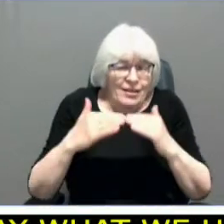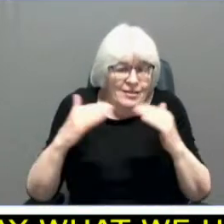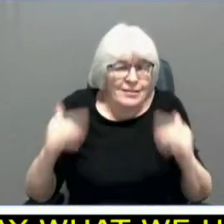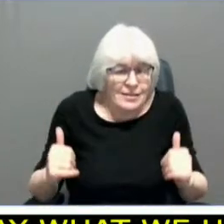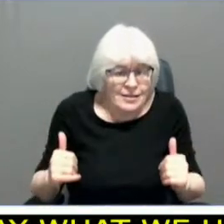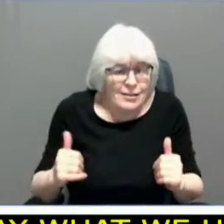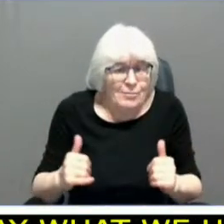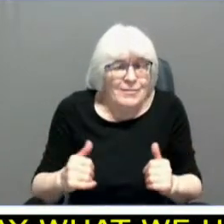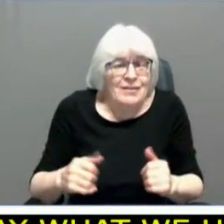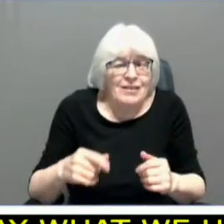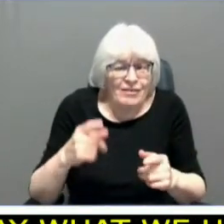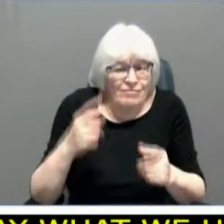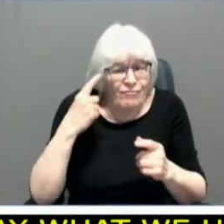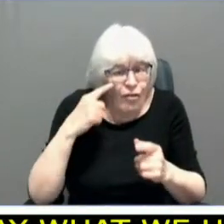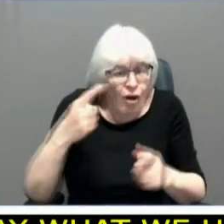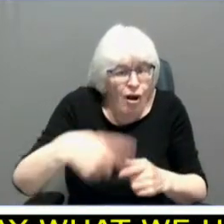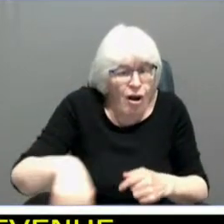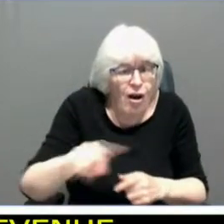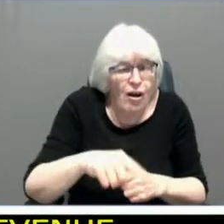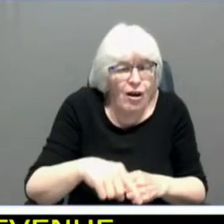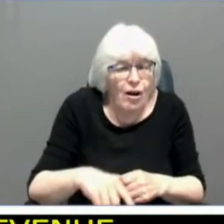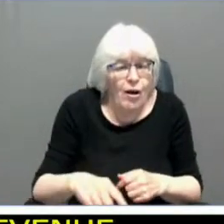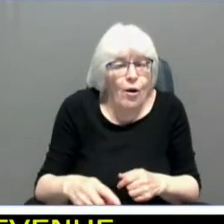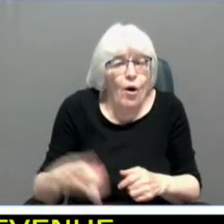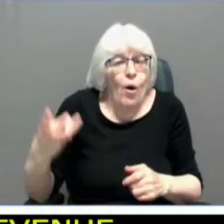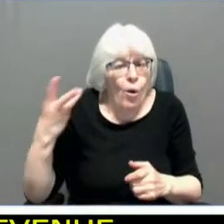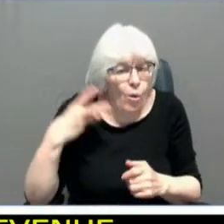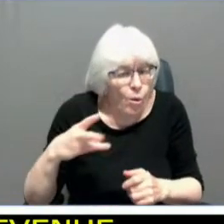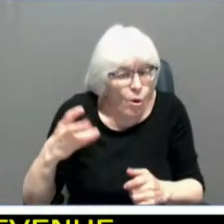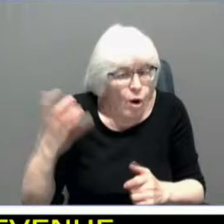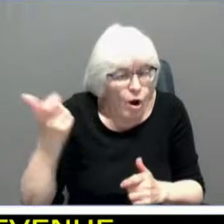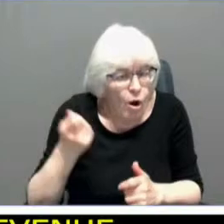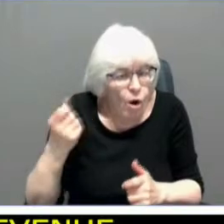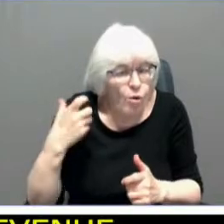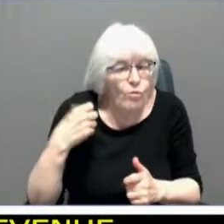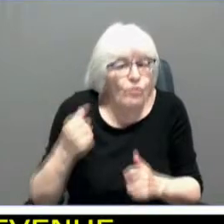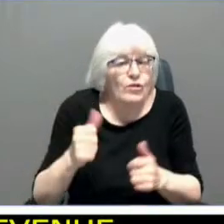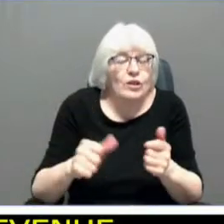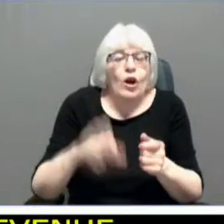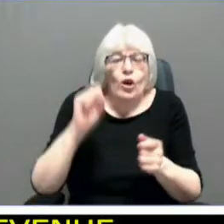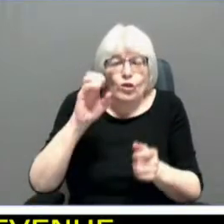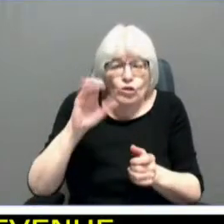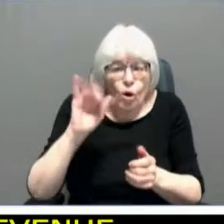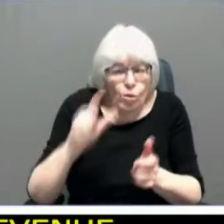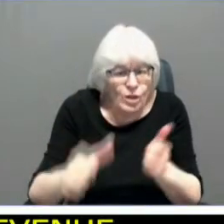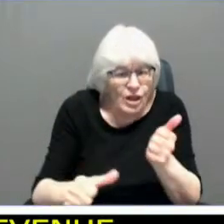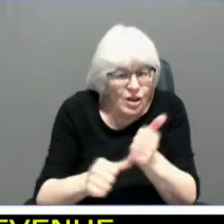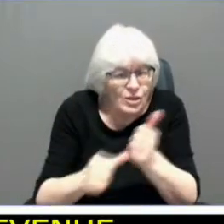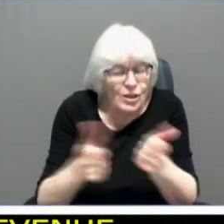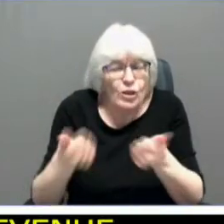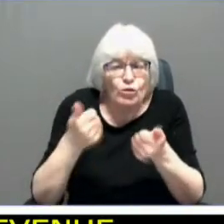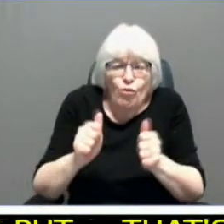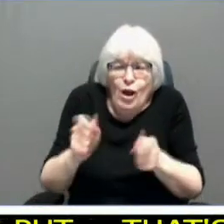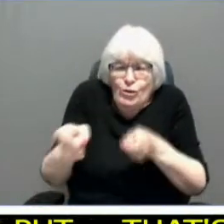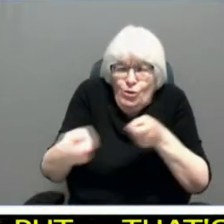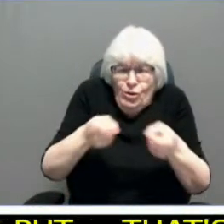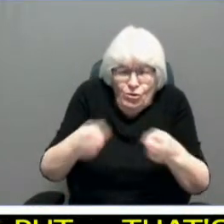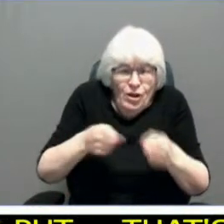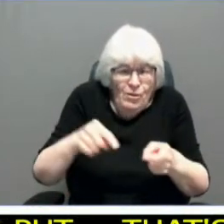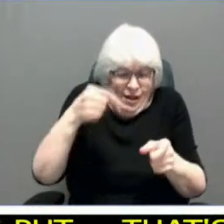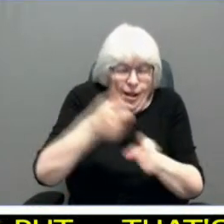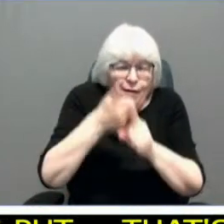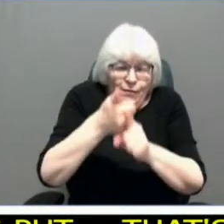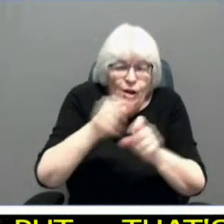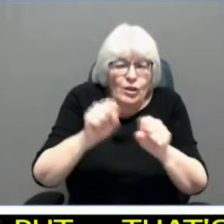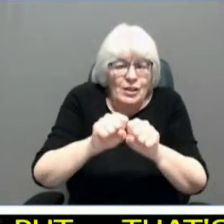for roads. So it's all being used in the system to manage our going forward. And when you look at the volatility in the gas